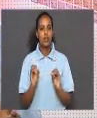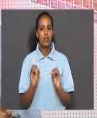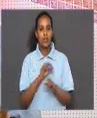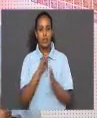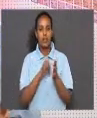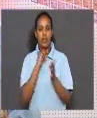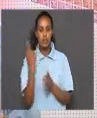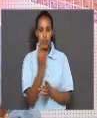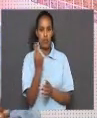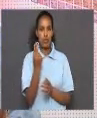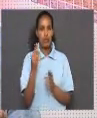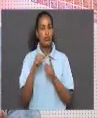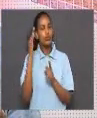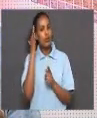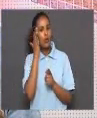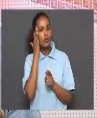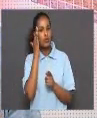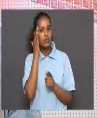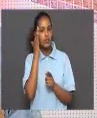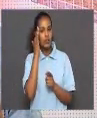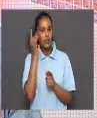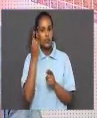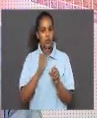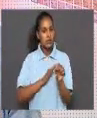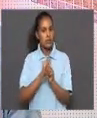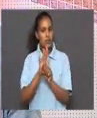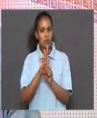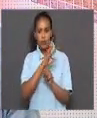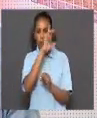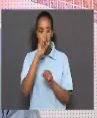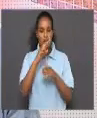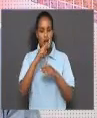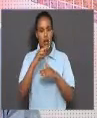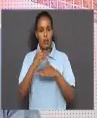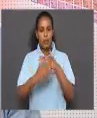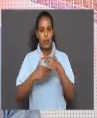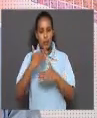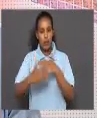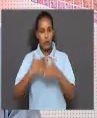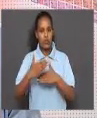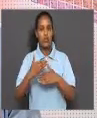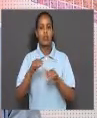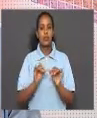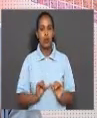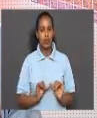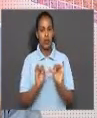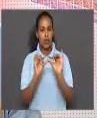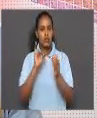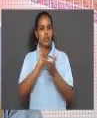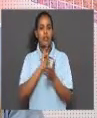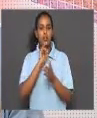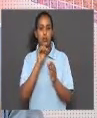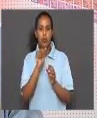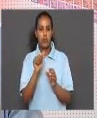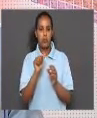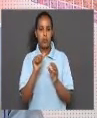Students, it is important to note that just because a process is spontaneous, that